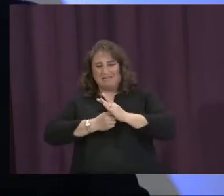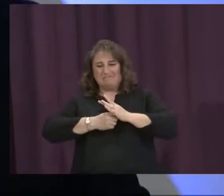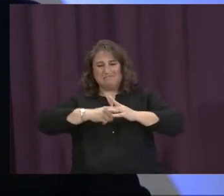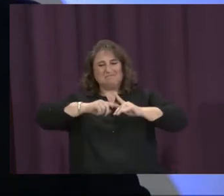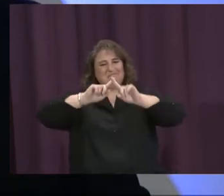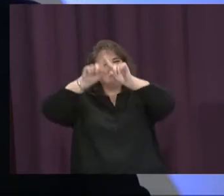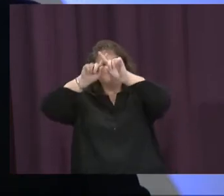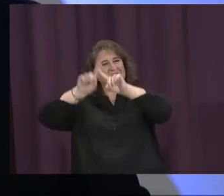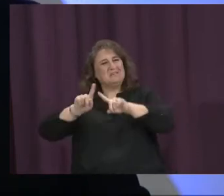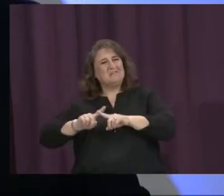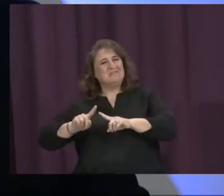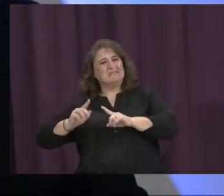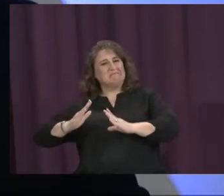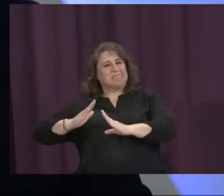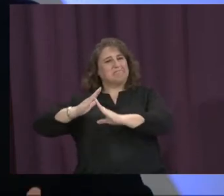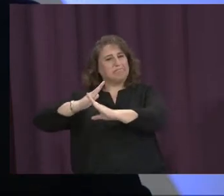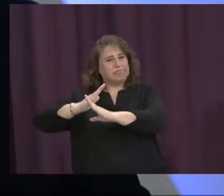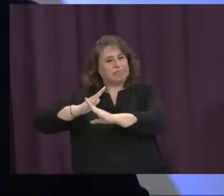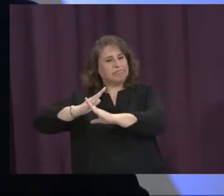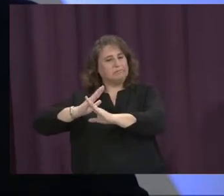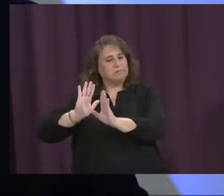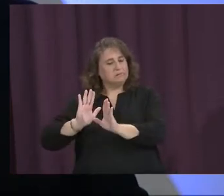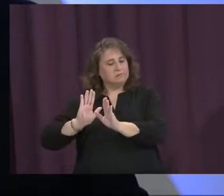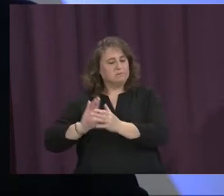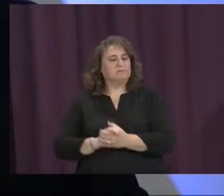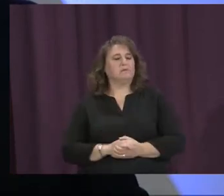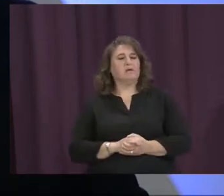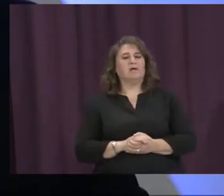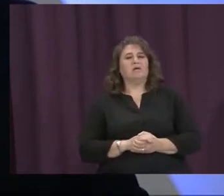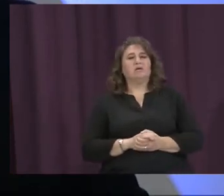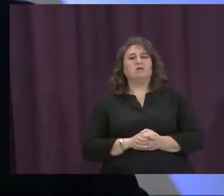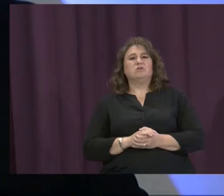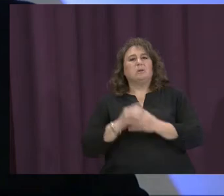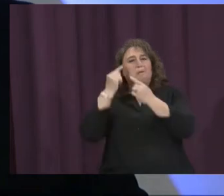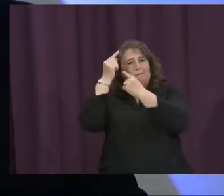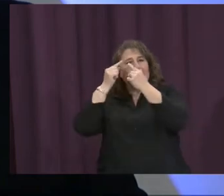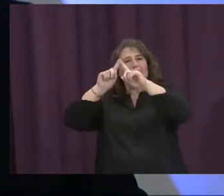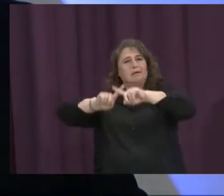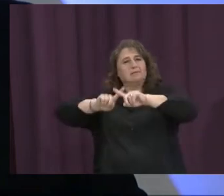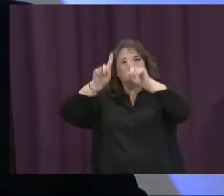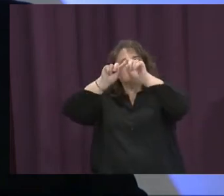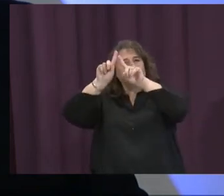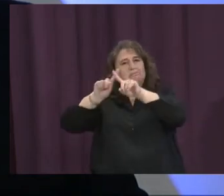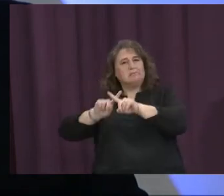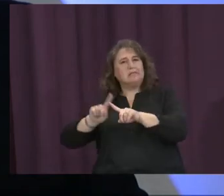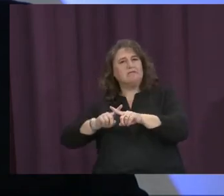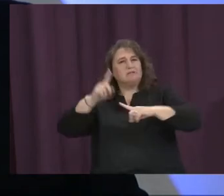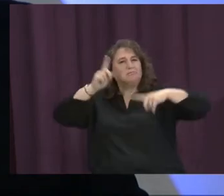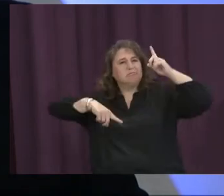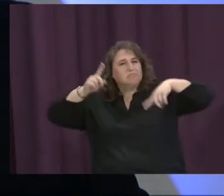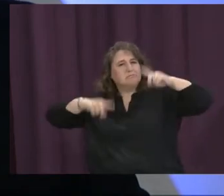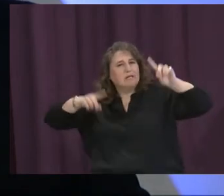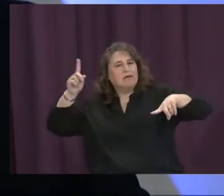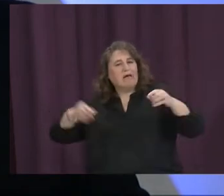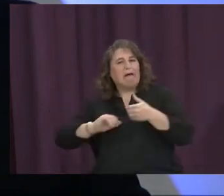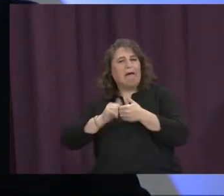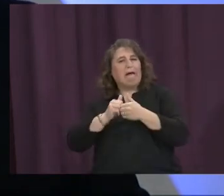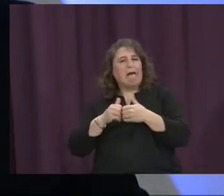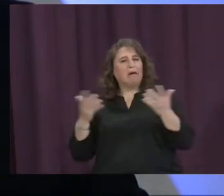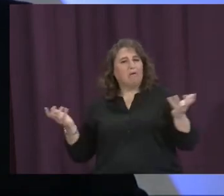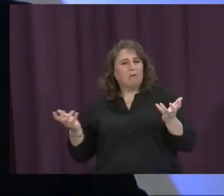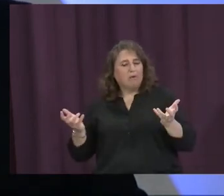And, and so, you know, let's take a look at some of those, some of those differences that we have. Some, what makes us different?